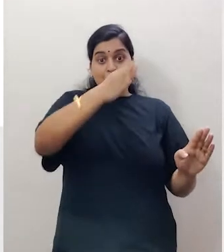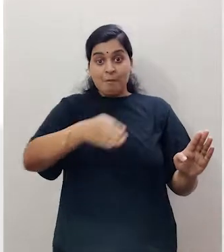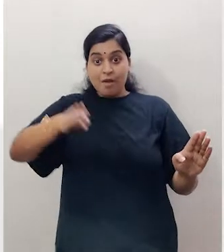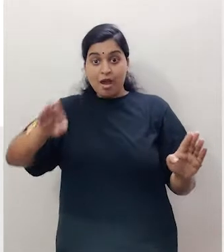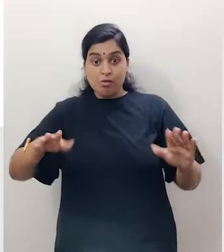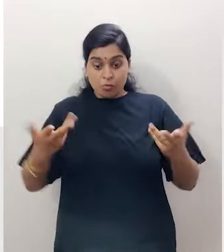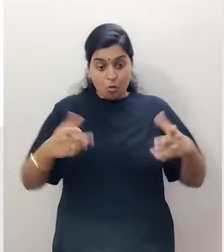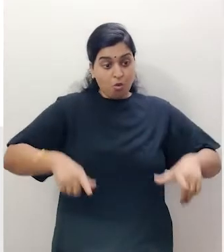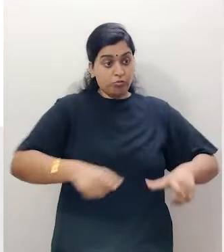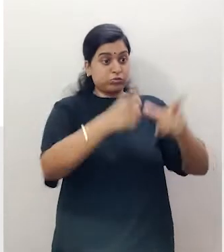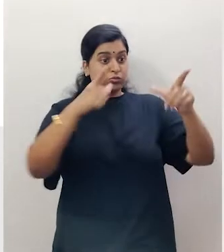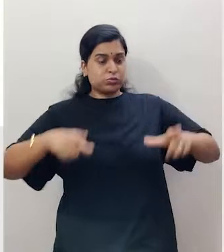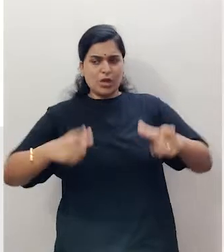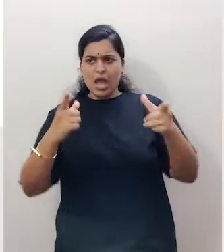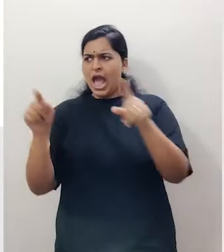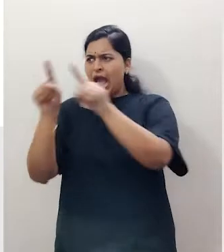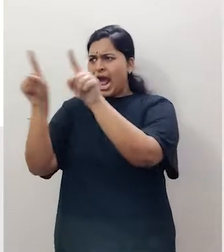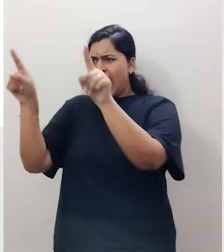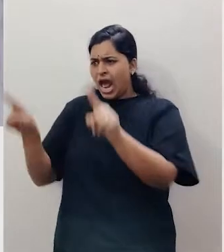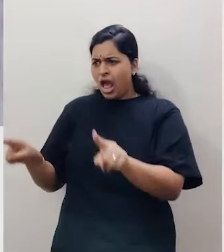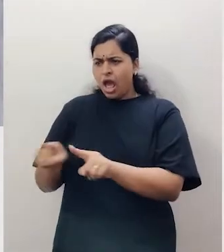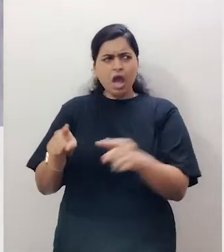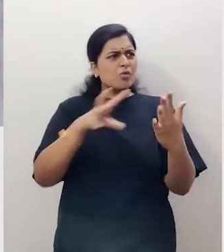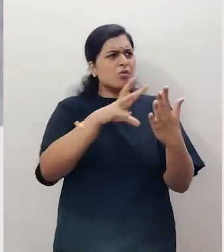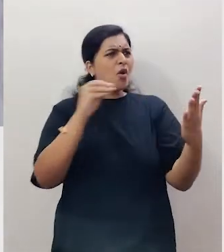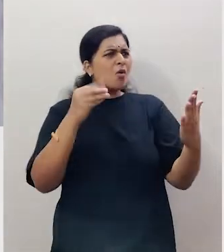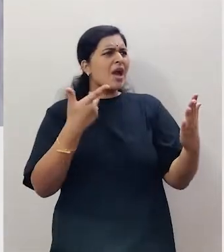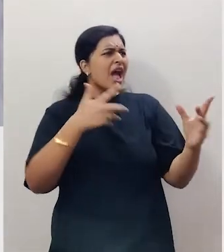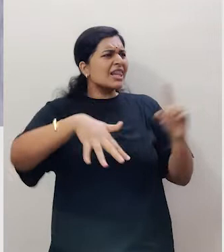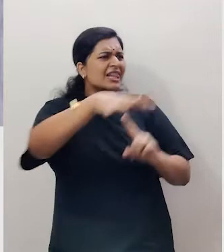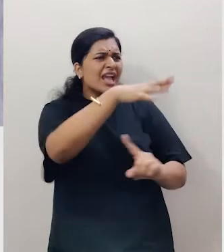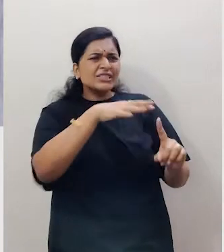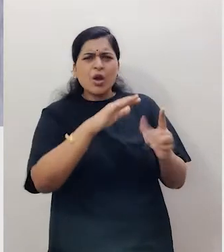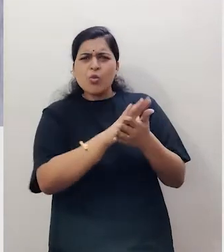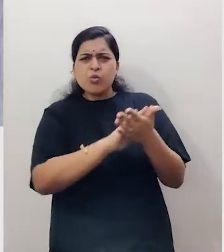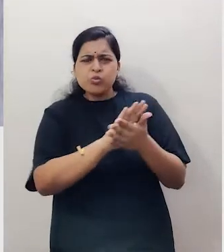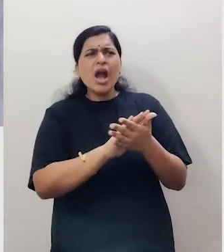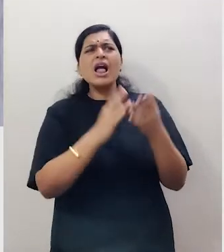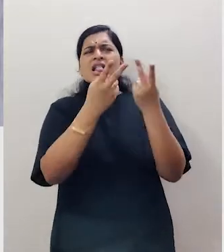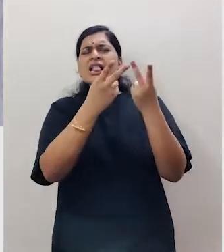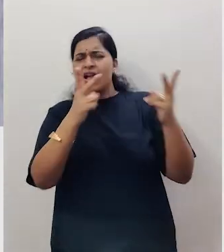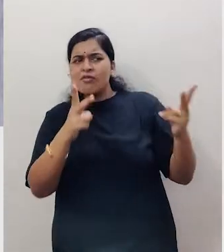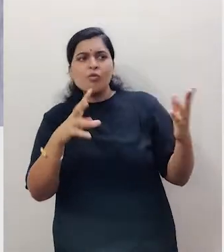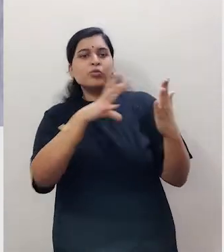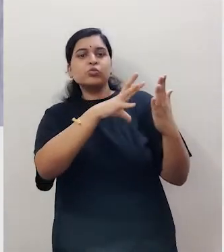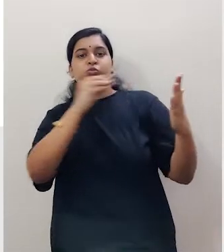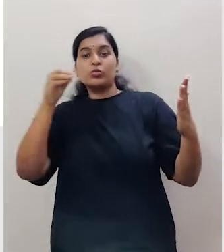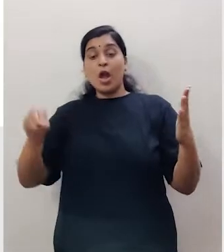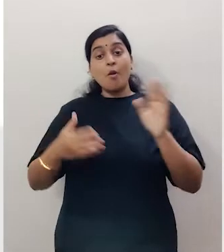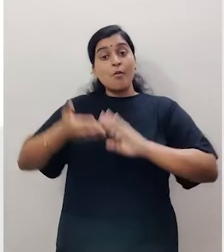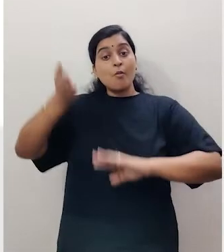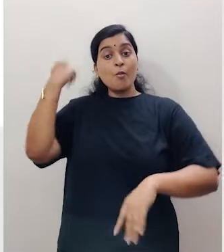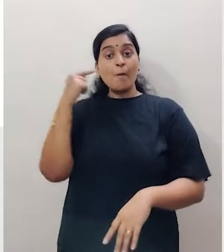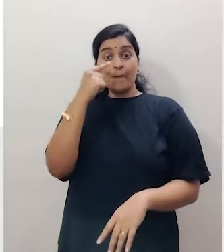depict sacred enclosures in the Warli vocabulary. Traditionally, the art form was ritualistic and practiced only by